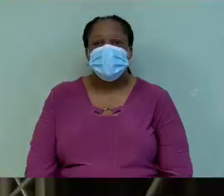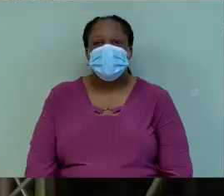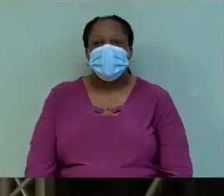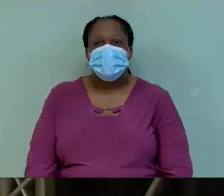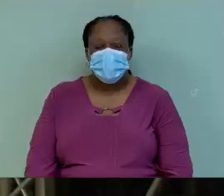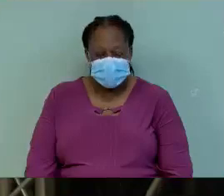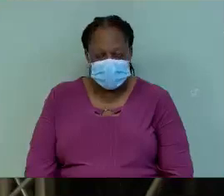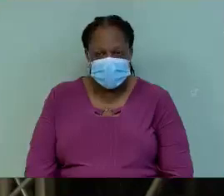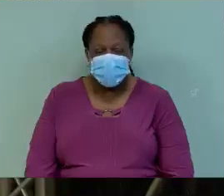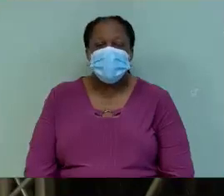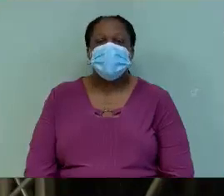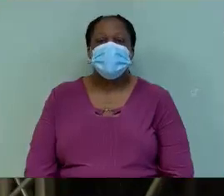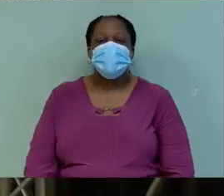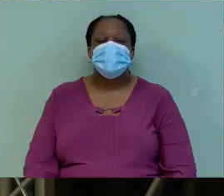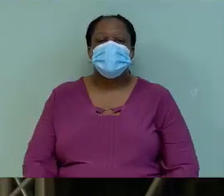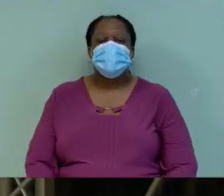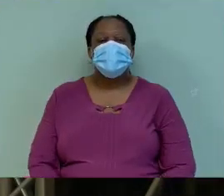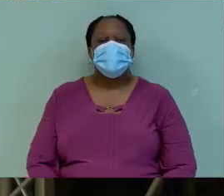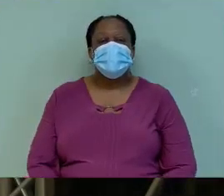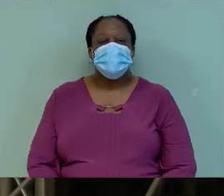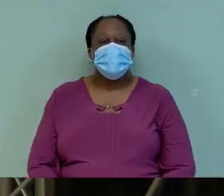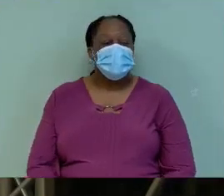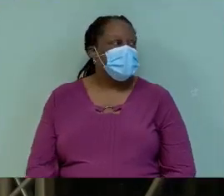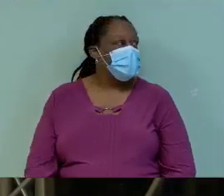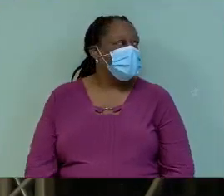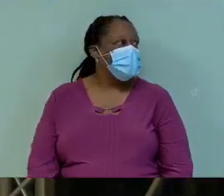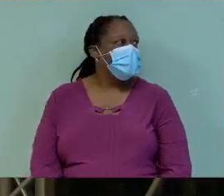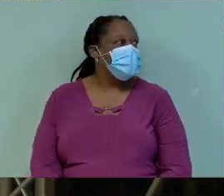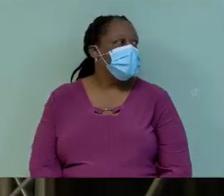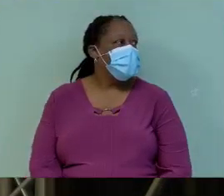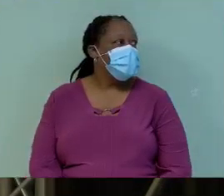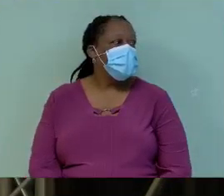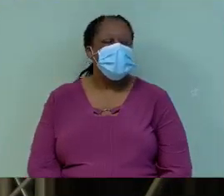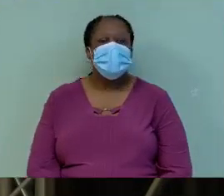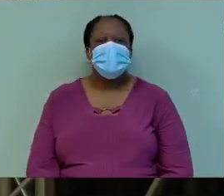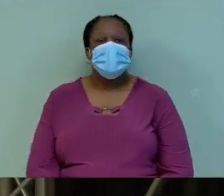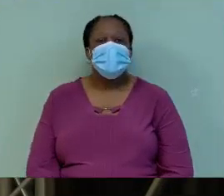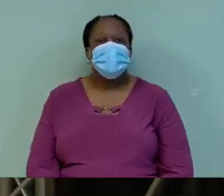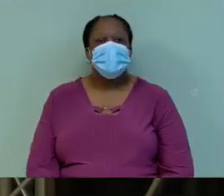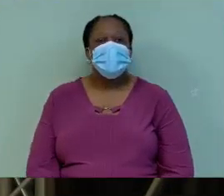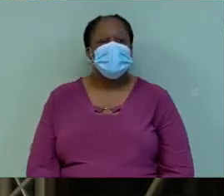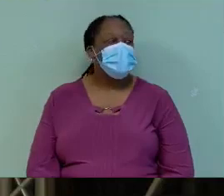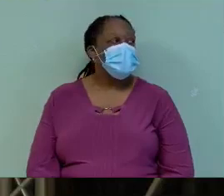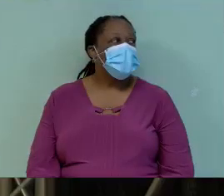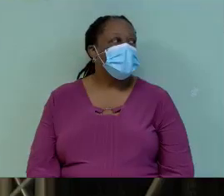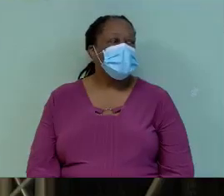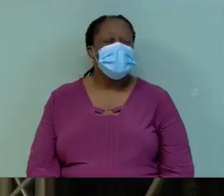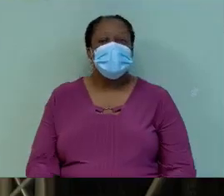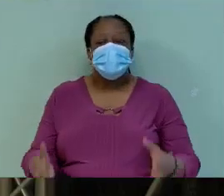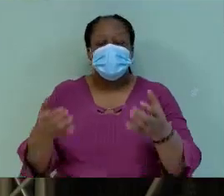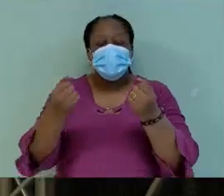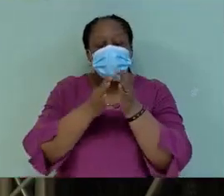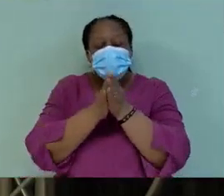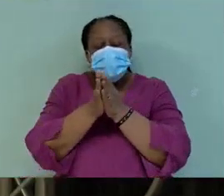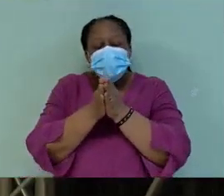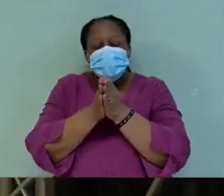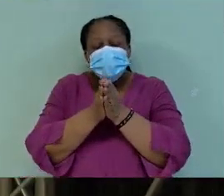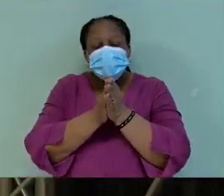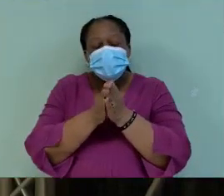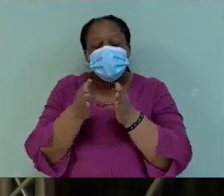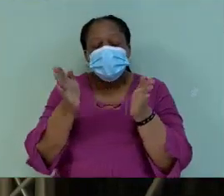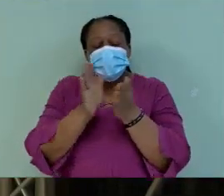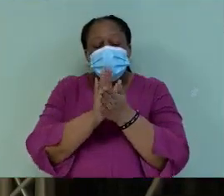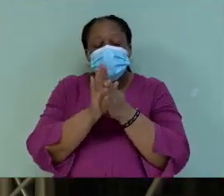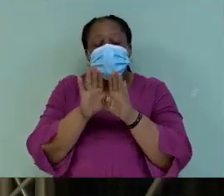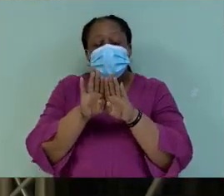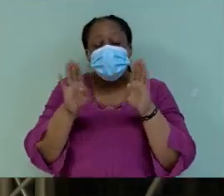Thank you, Mr. Williams, for the question. Very good question indeed, as we are all anxious to see school open again,